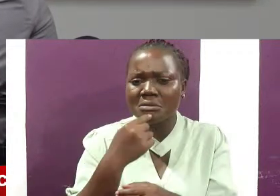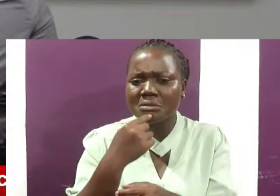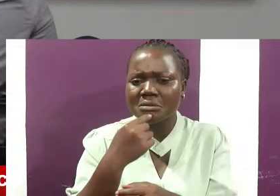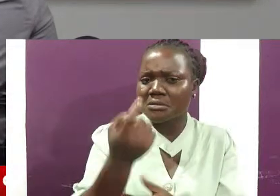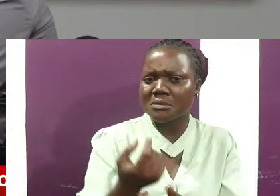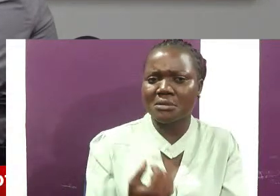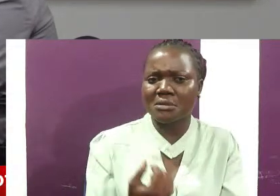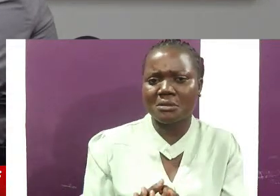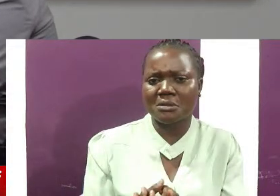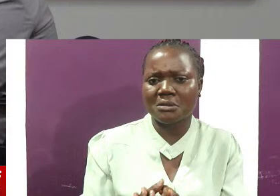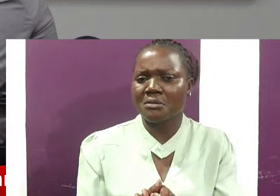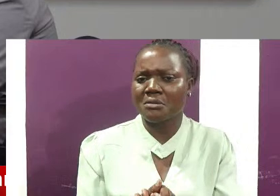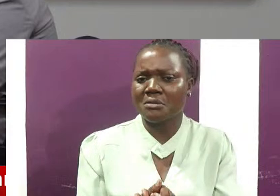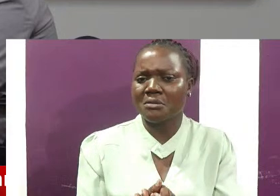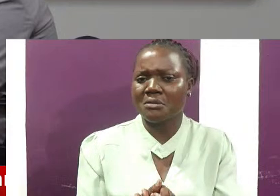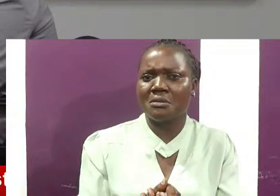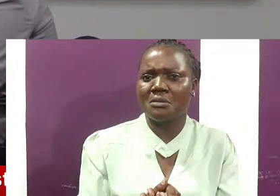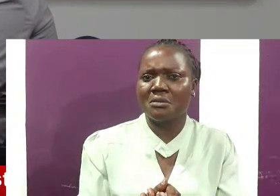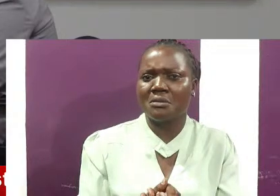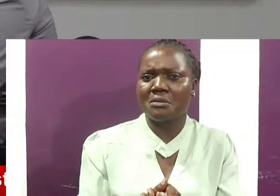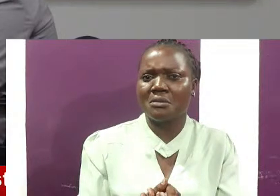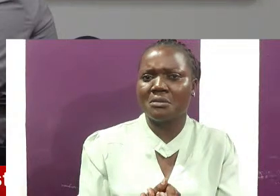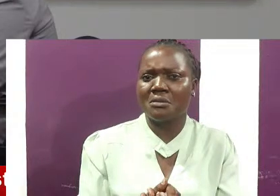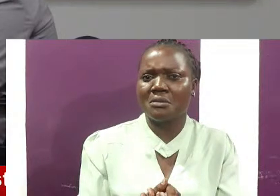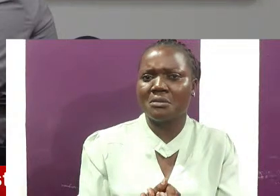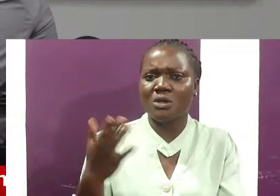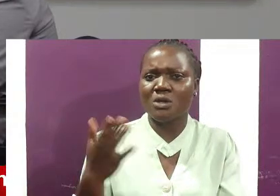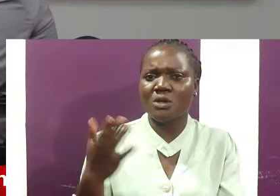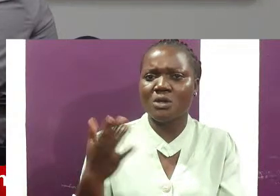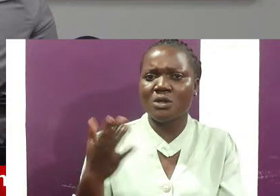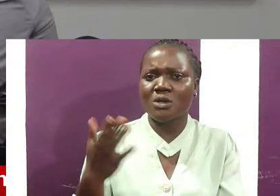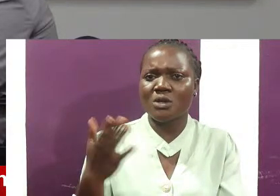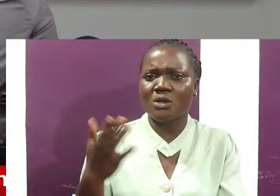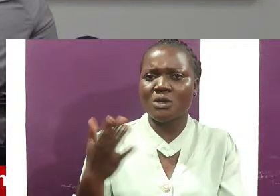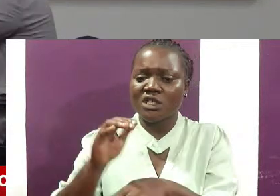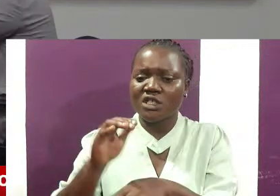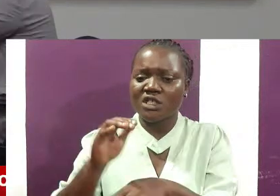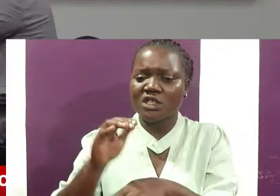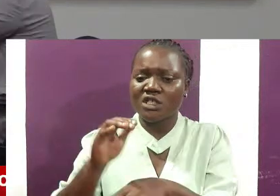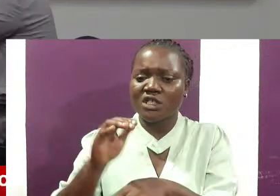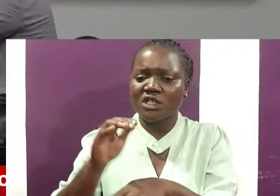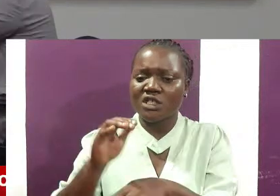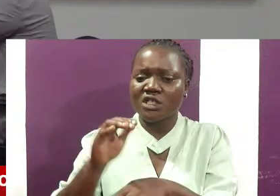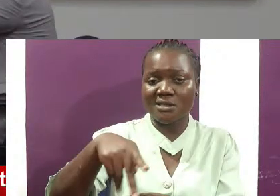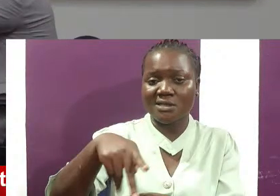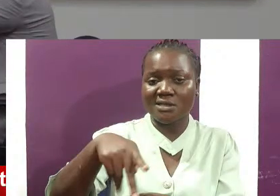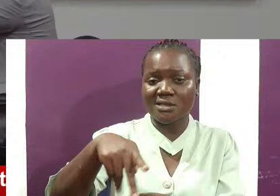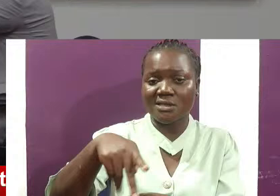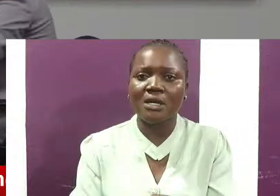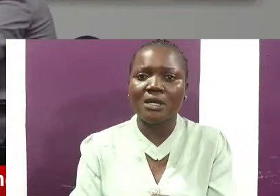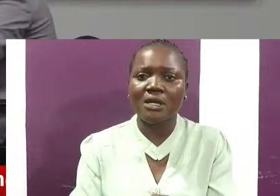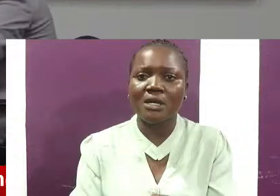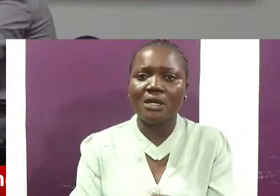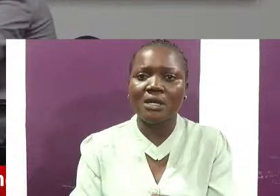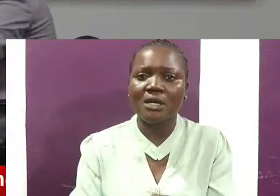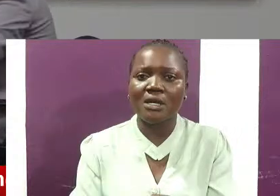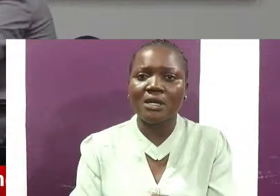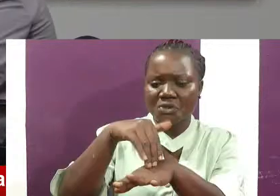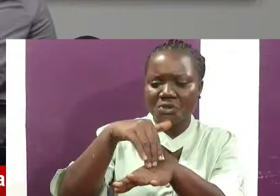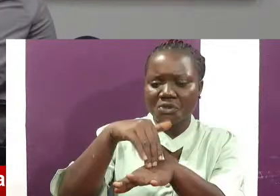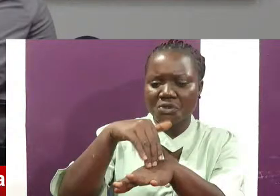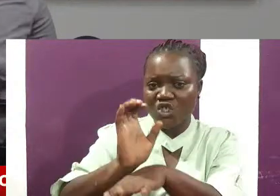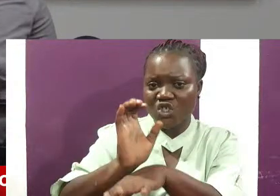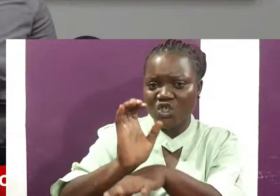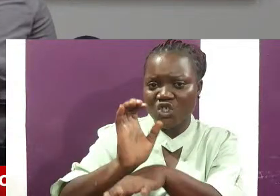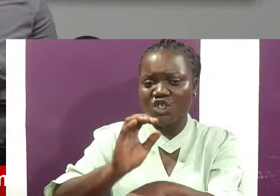verses, that there's a church at right. Ephesus. There's a church at Corinth. There's a church at Philippi.